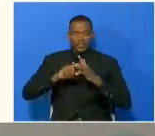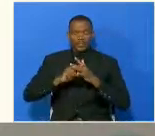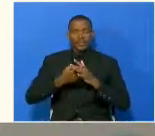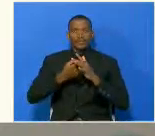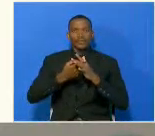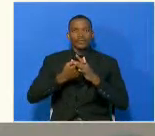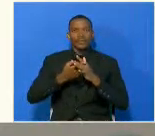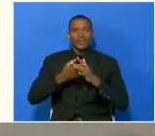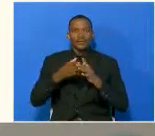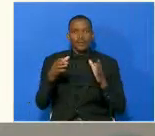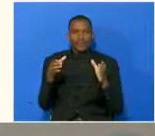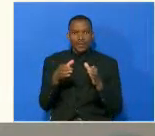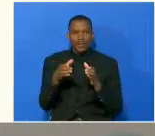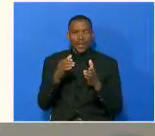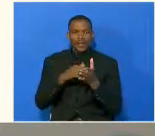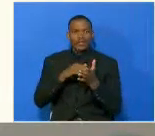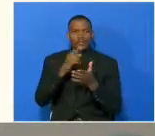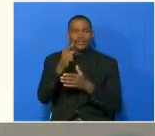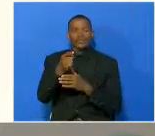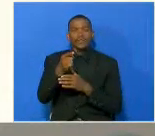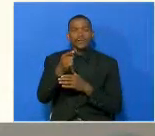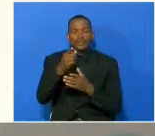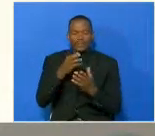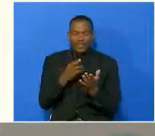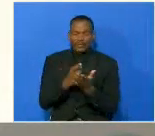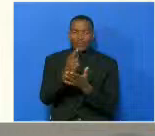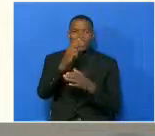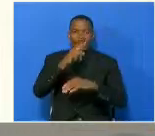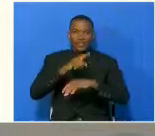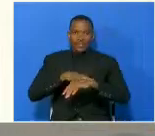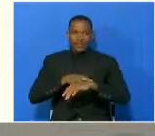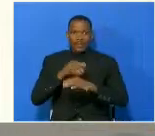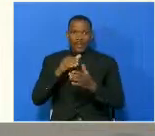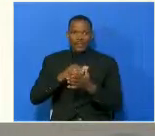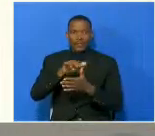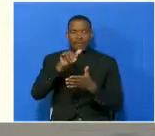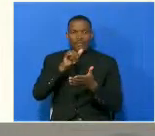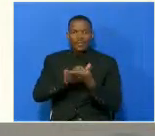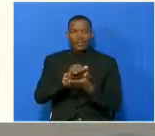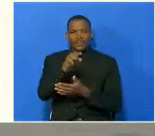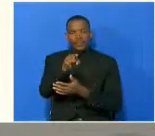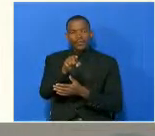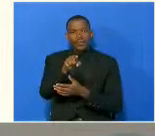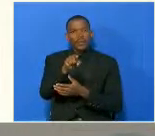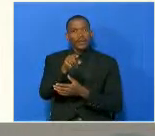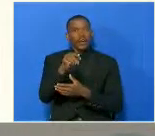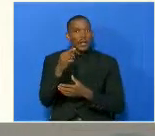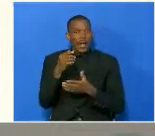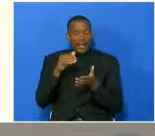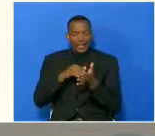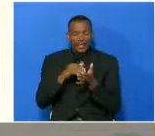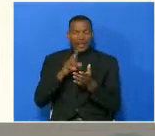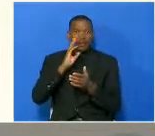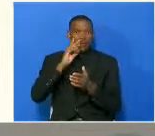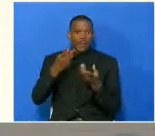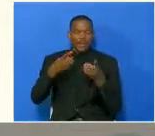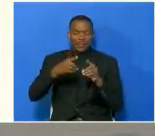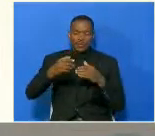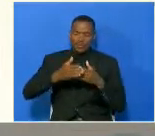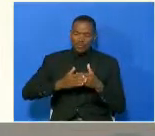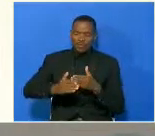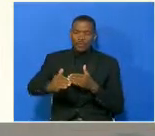center has come at the very right time, and I hold a strong opinion that it will go a long way